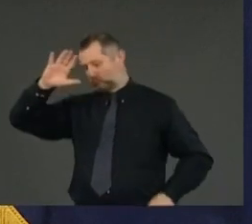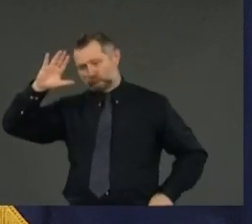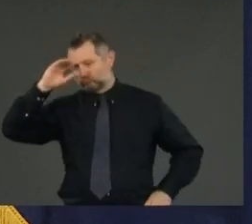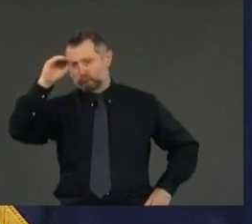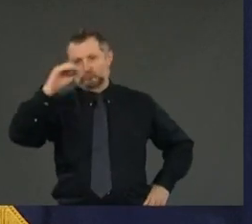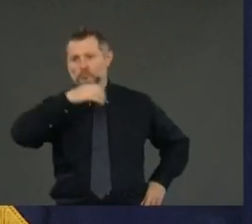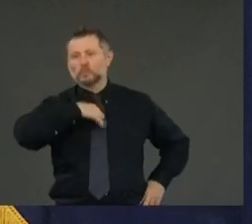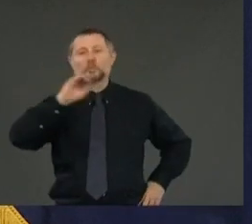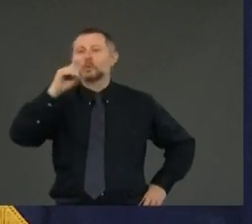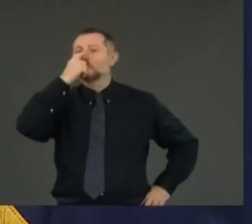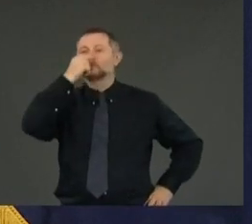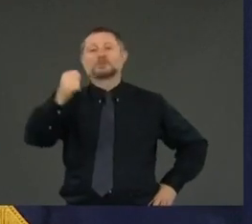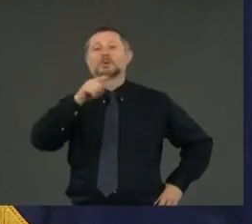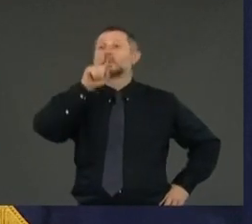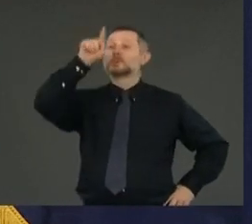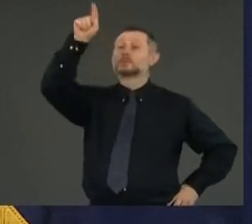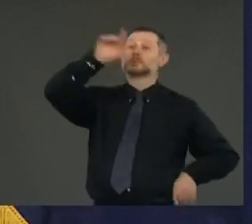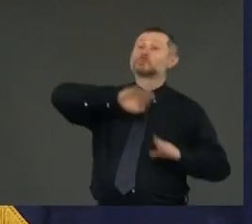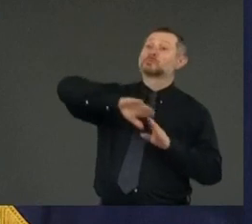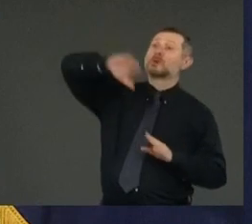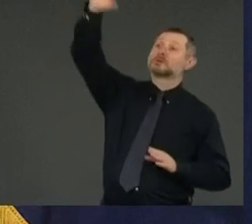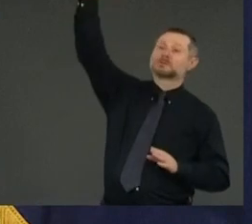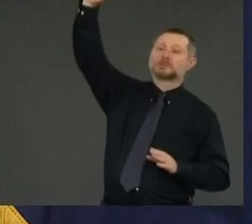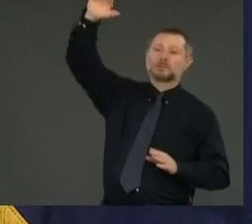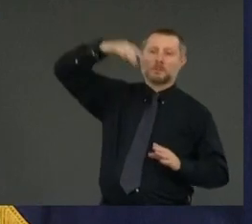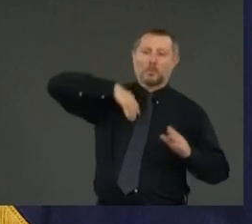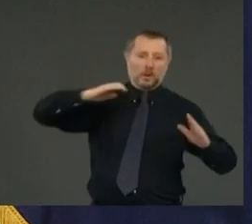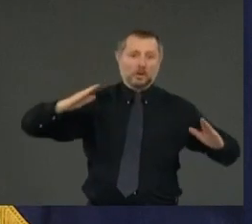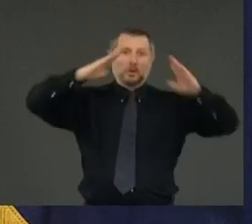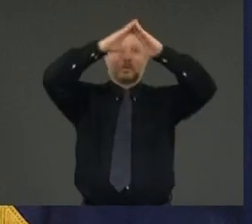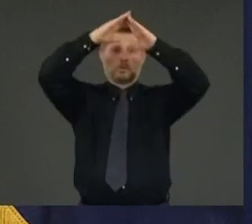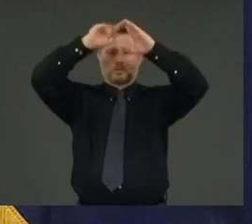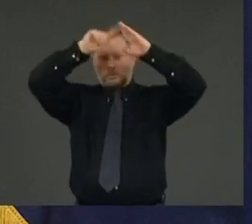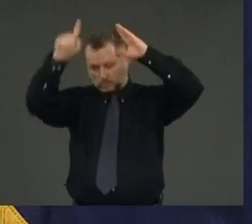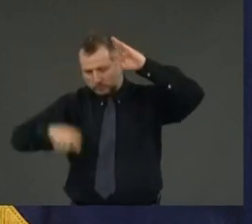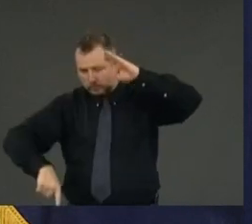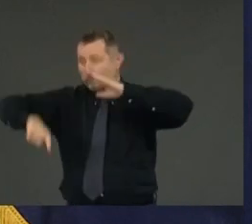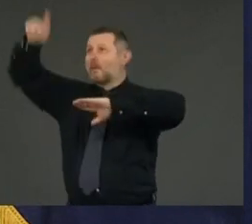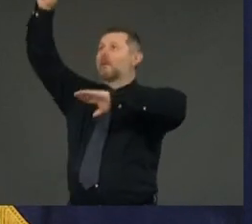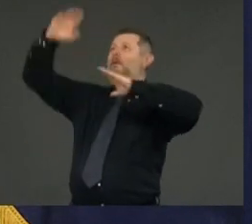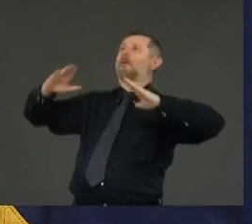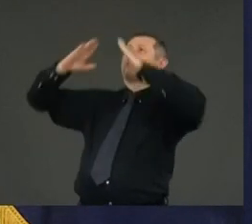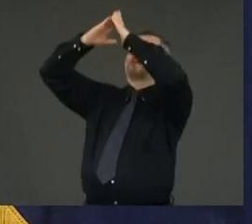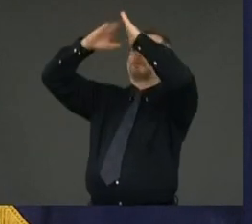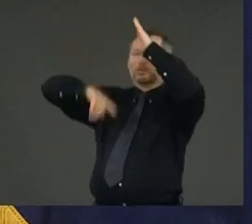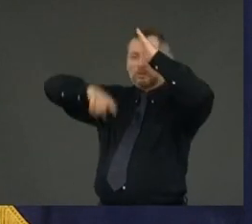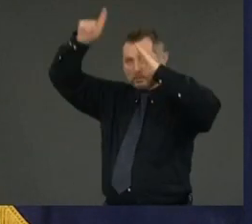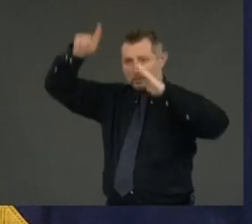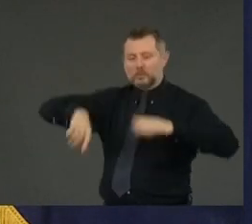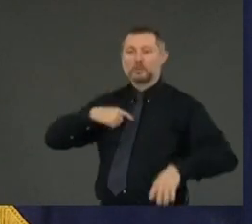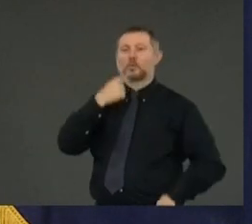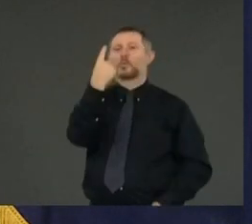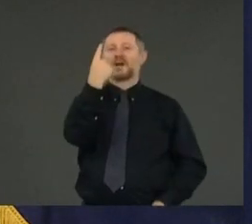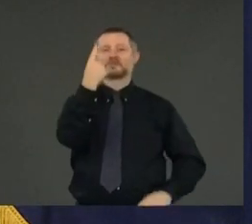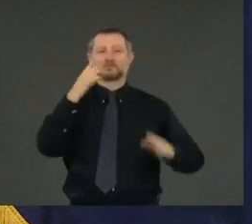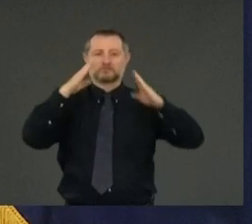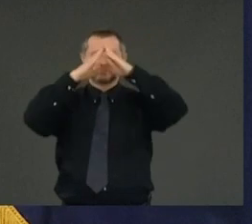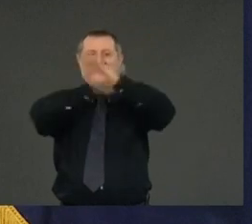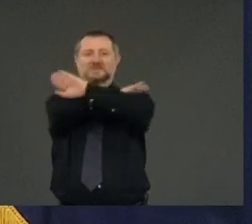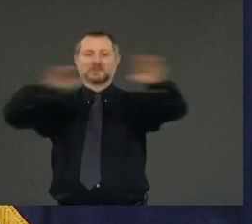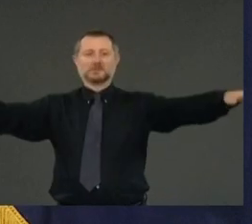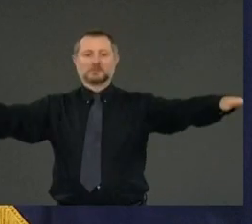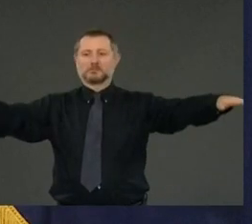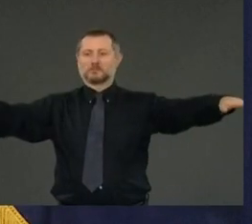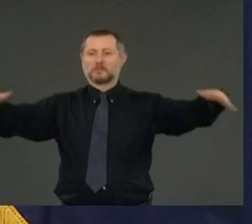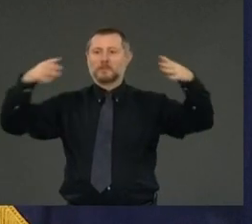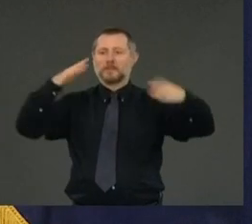mountain range, right? We don't want multiple mountains. This is it for me. One mountain was good. I'm just not going to do the daily briefings. I